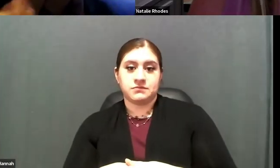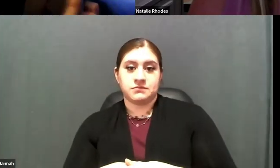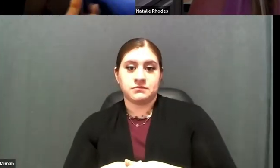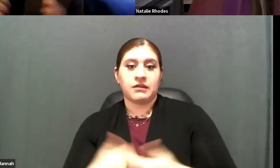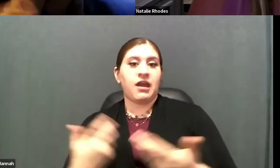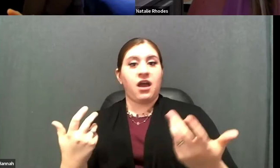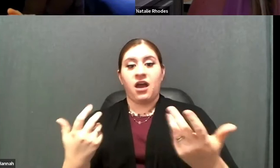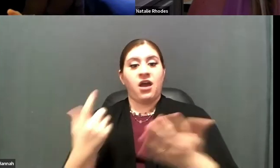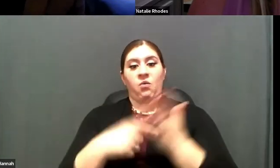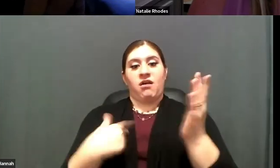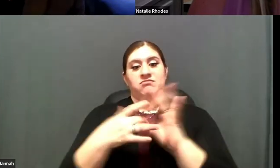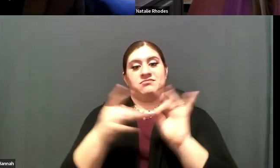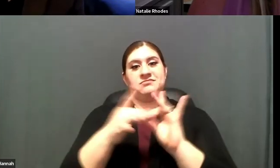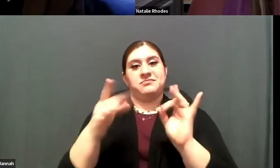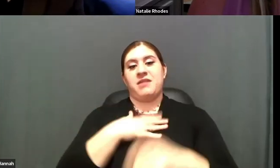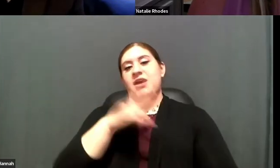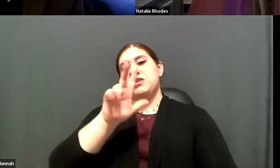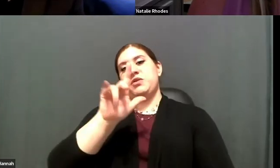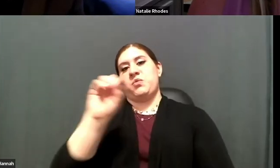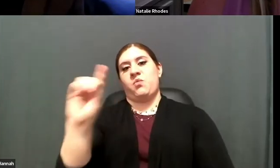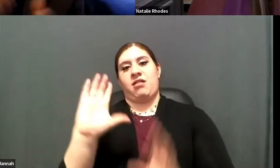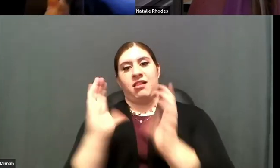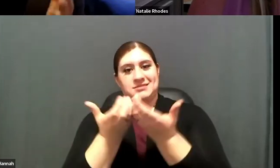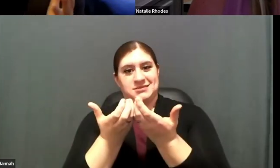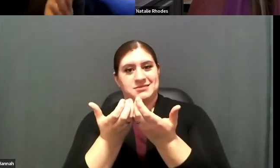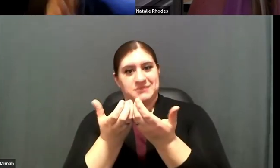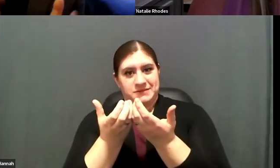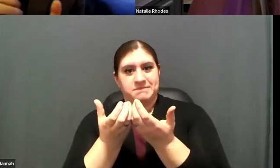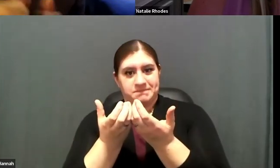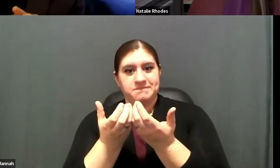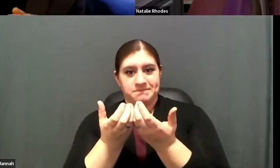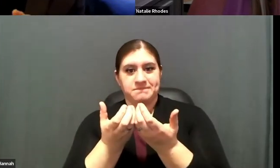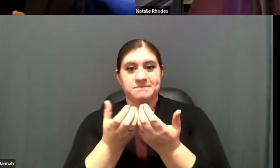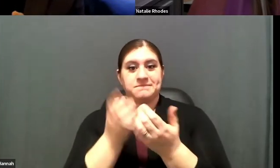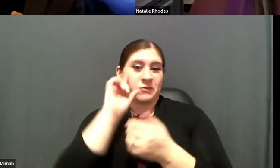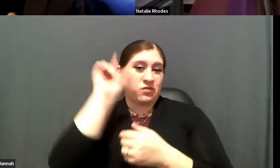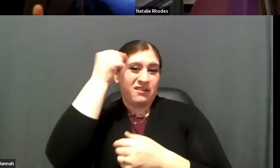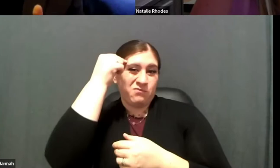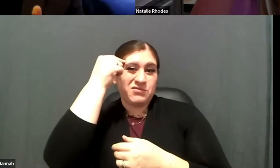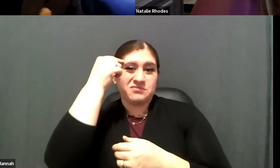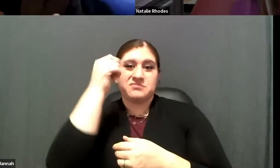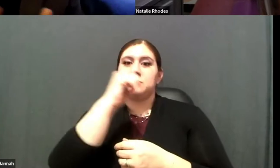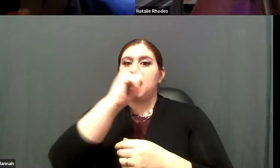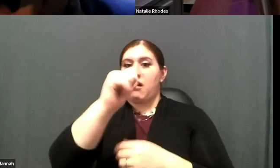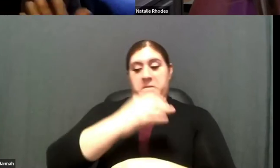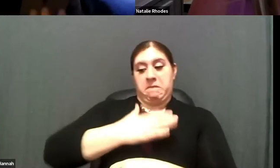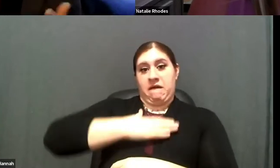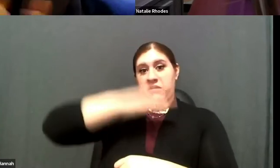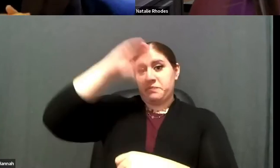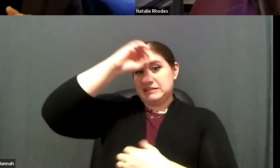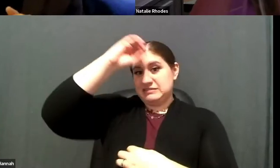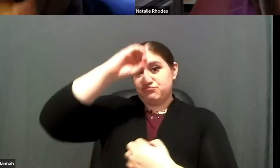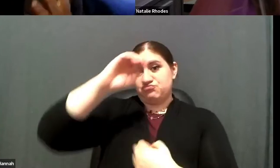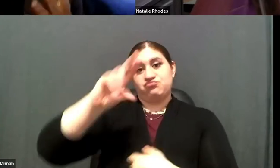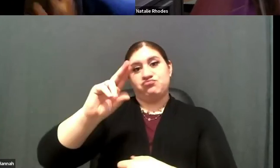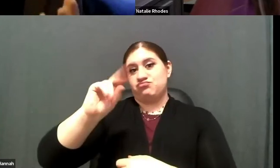As I say to my 2301 class, you know, in government, you know, it's not about my opinion.